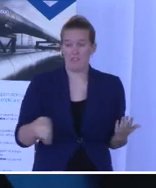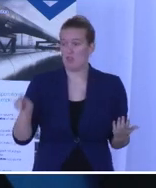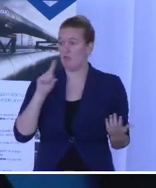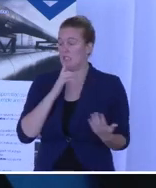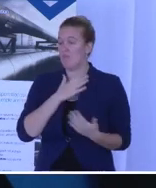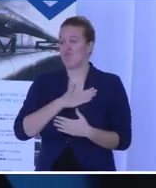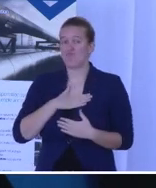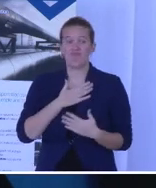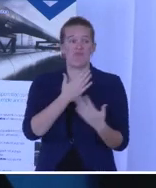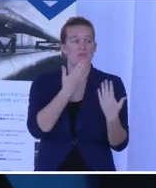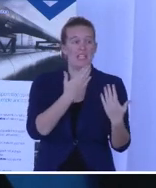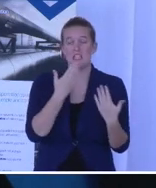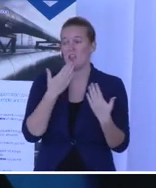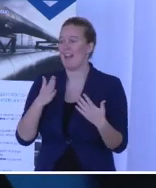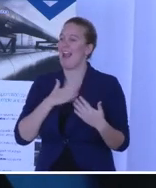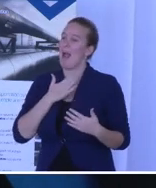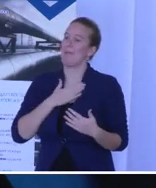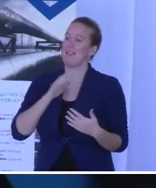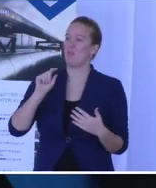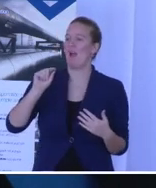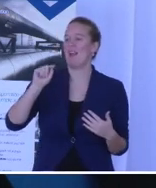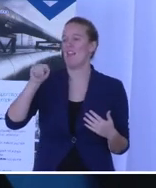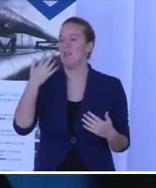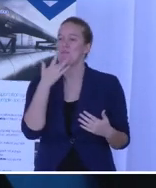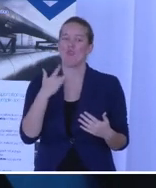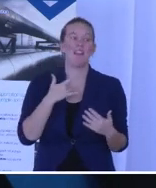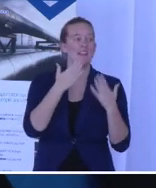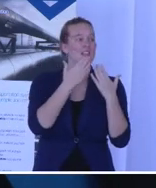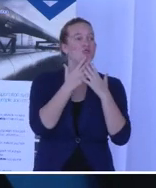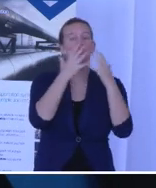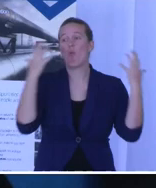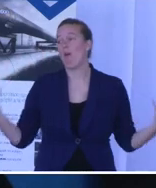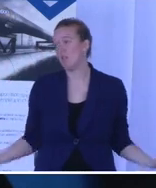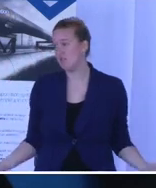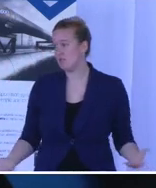and a very happy 20th birthday. Thanks so much.